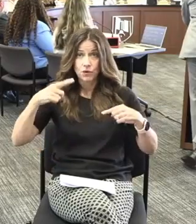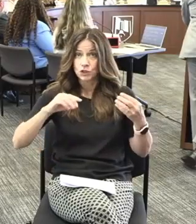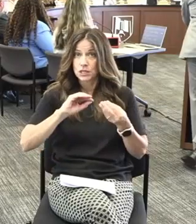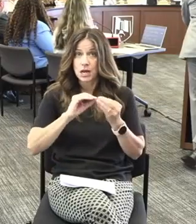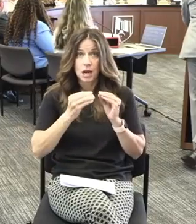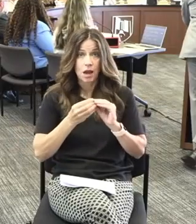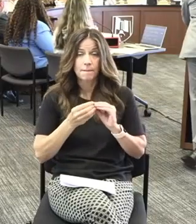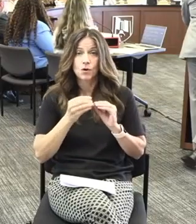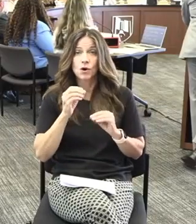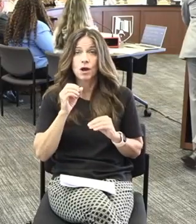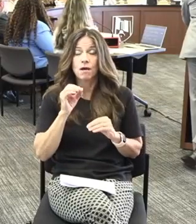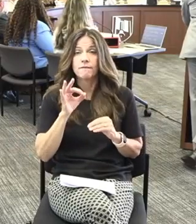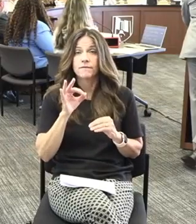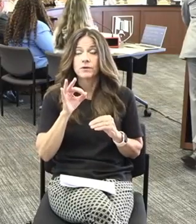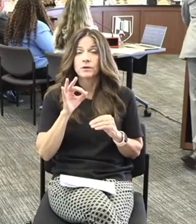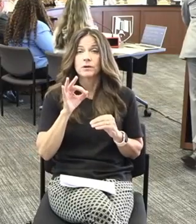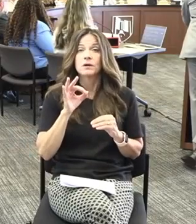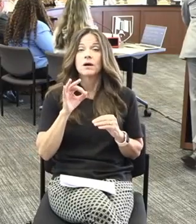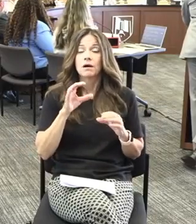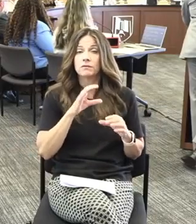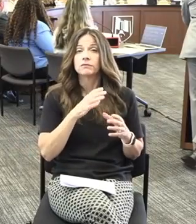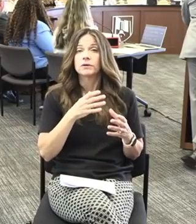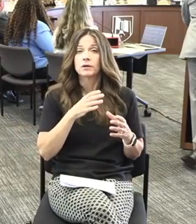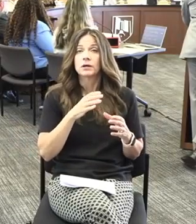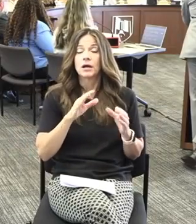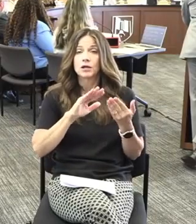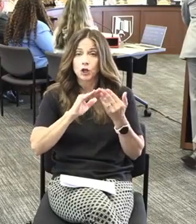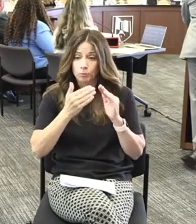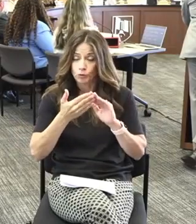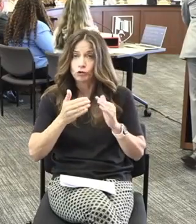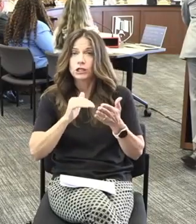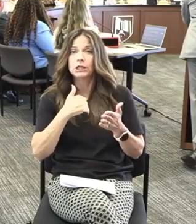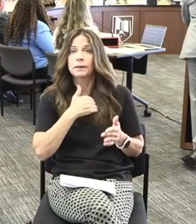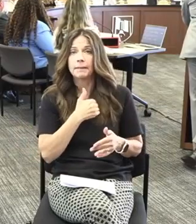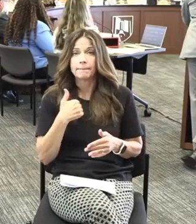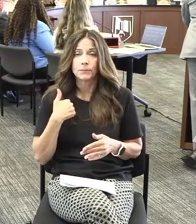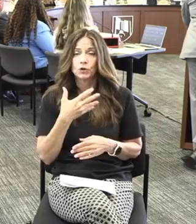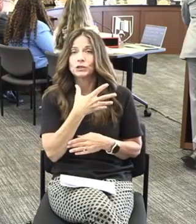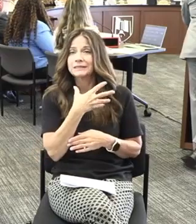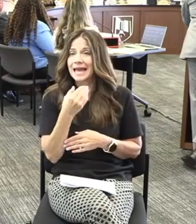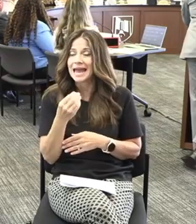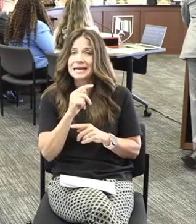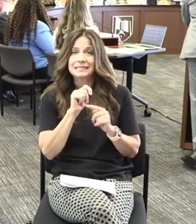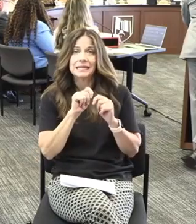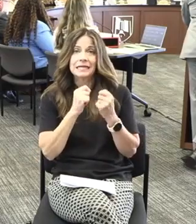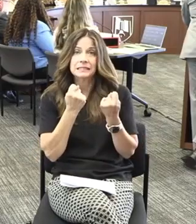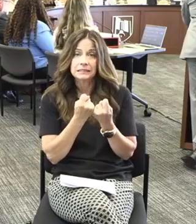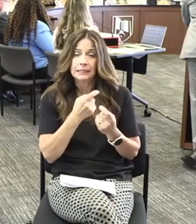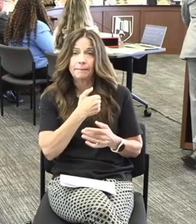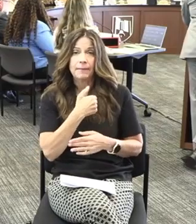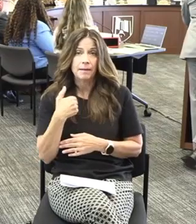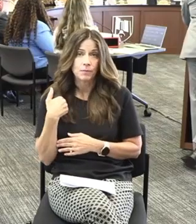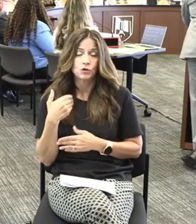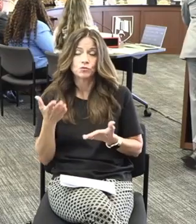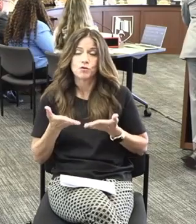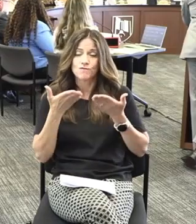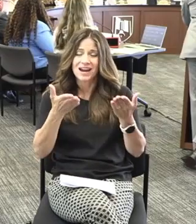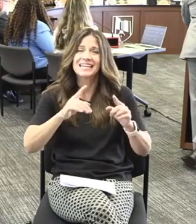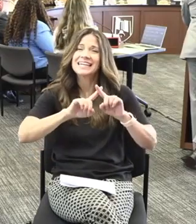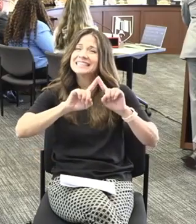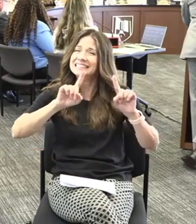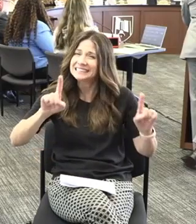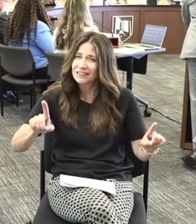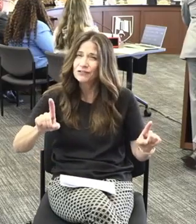of community members as well as team members that are providing different